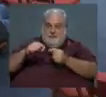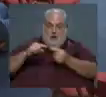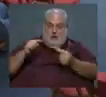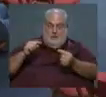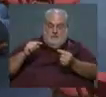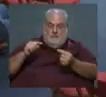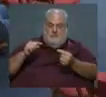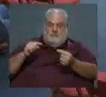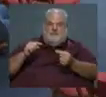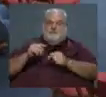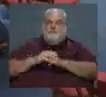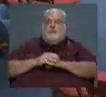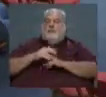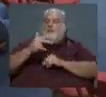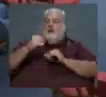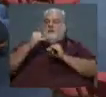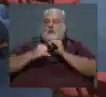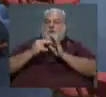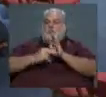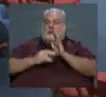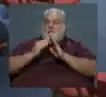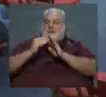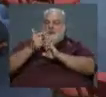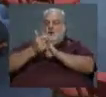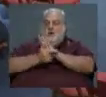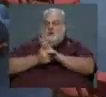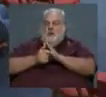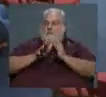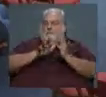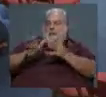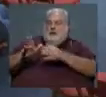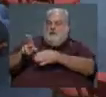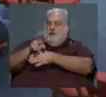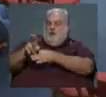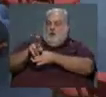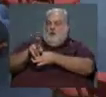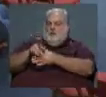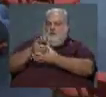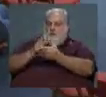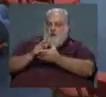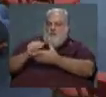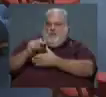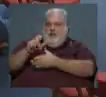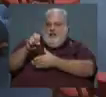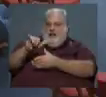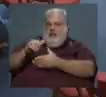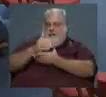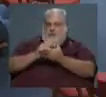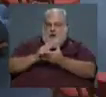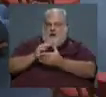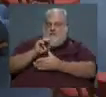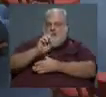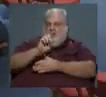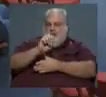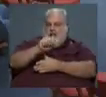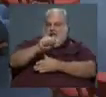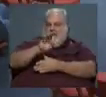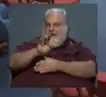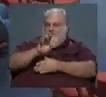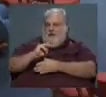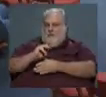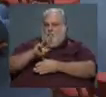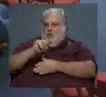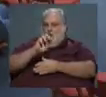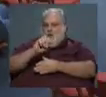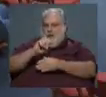Opposed, say nay. Third and final reading, please. An ordinance to abandon a portion of the alley along the west side of Block 4, Deaf Mute Edition in the city of Little